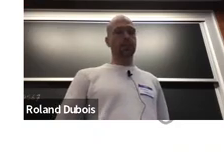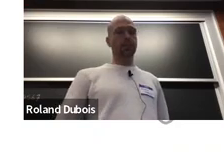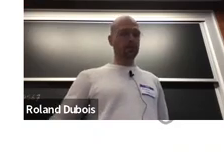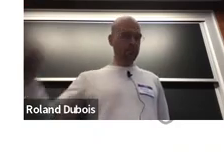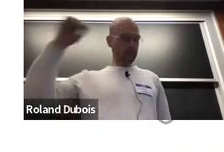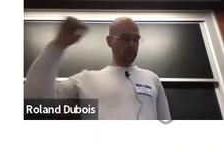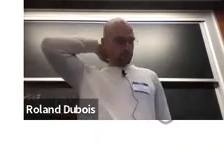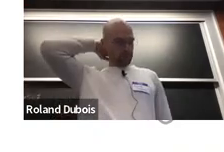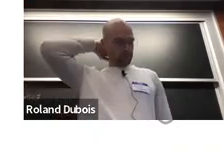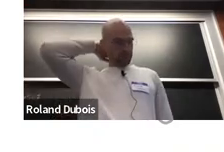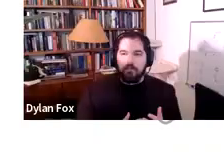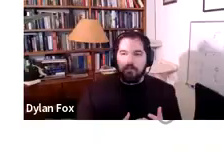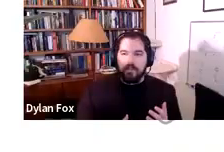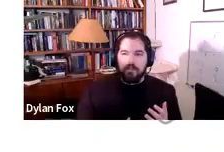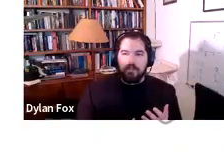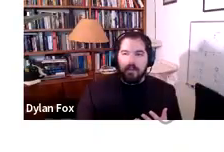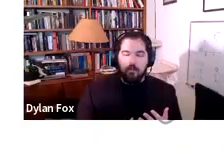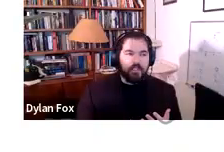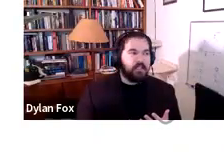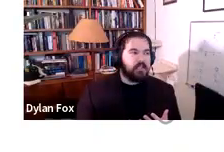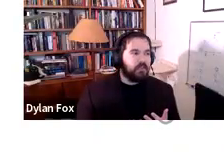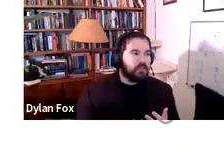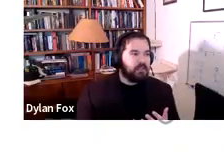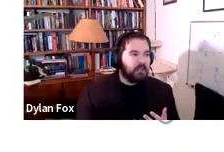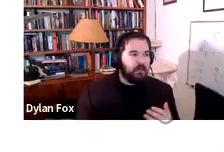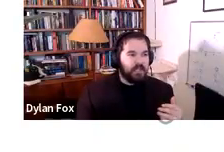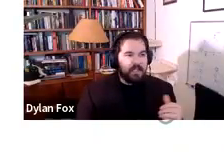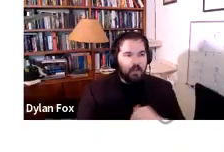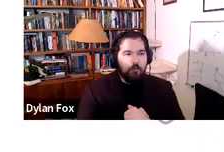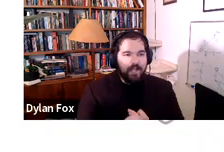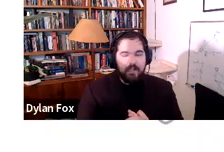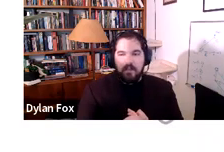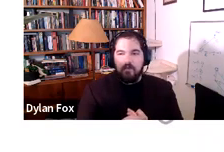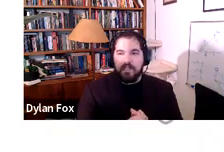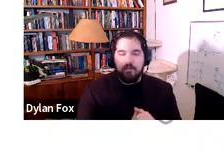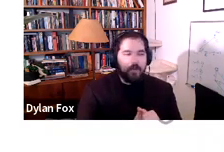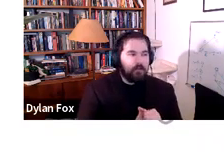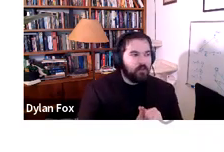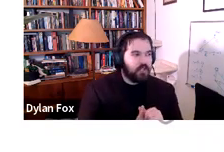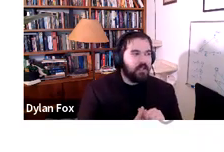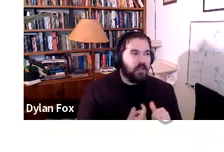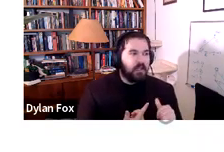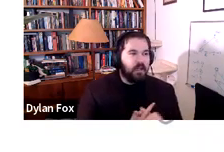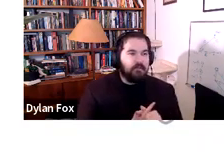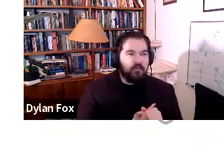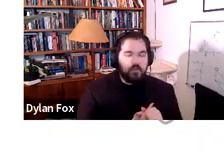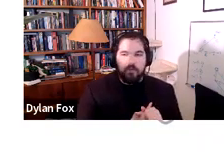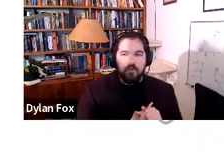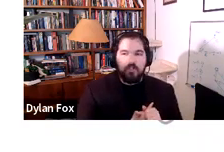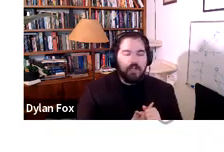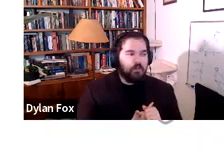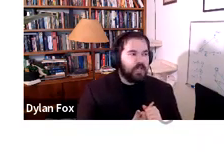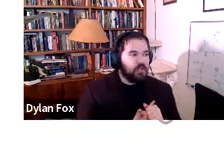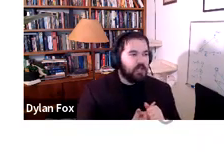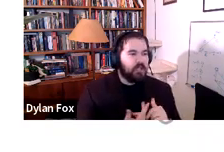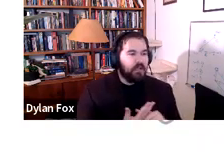up a lot of really powerful options for people with mobility disabilities. Things like co-piloting with an able-bodied person, virtual